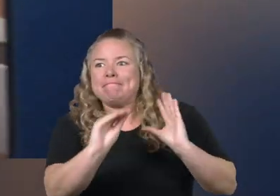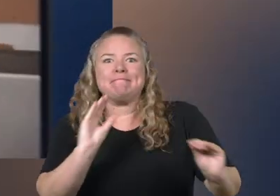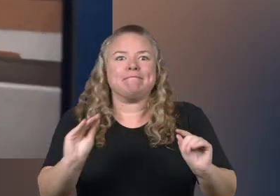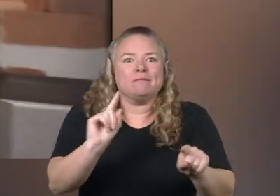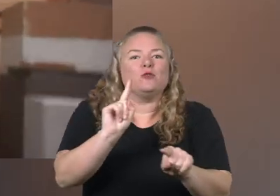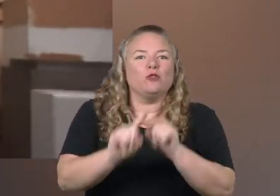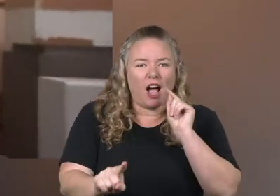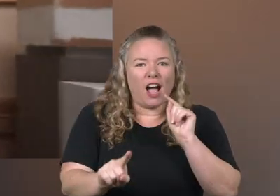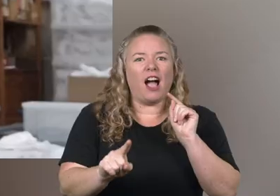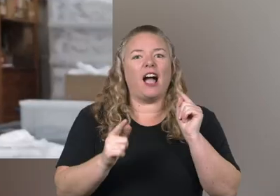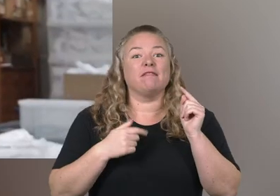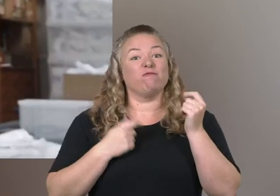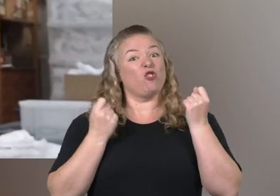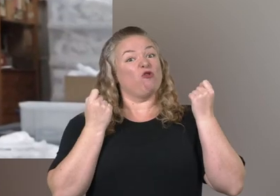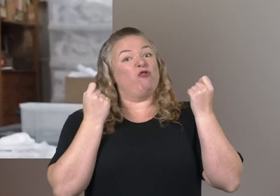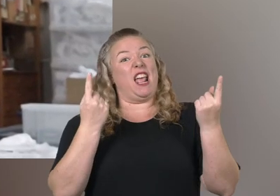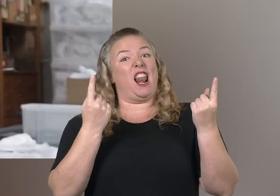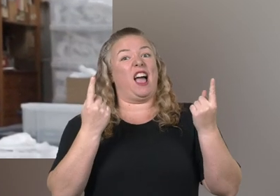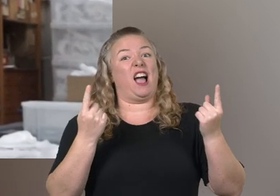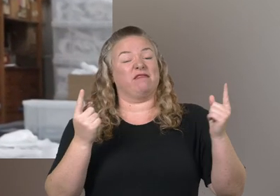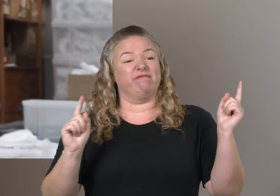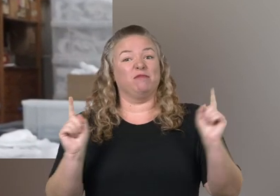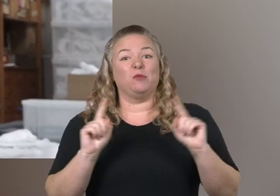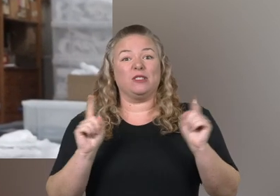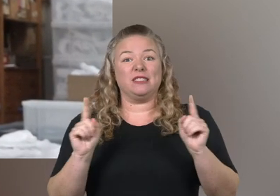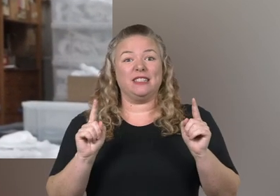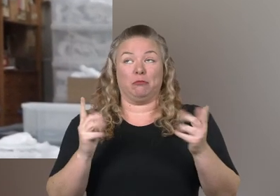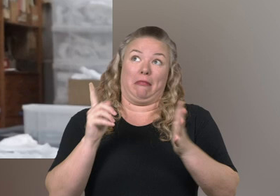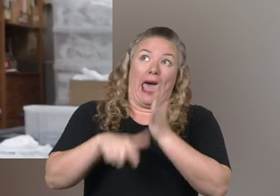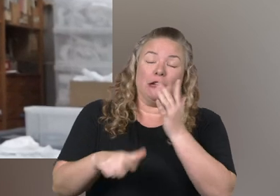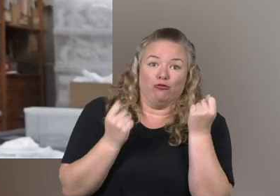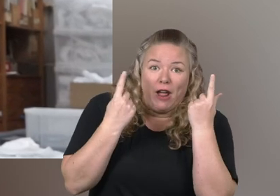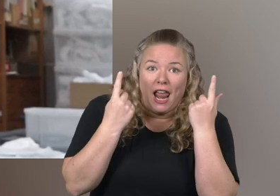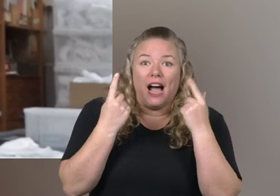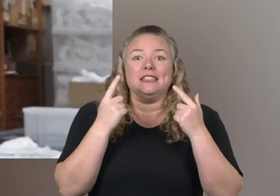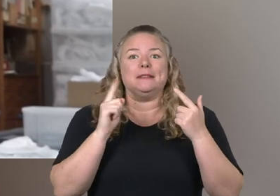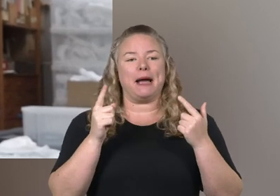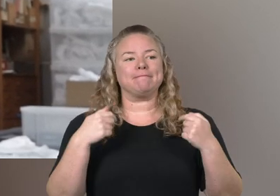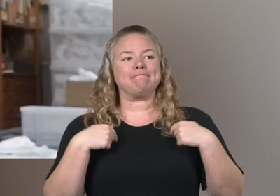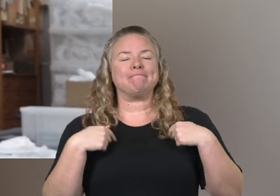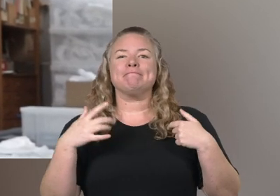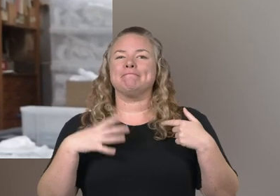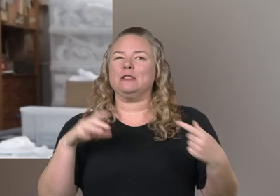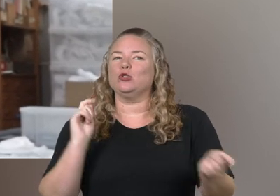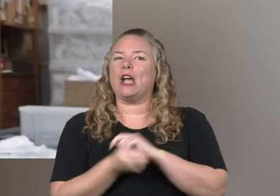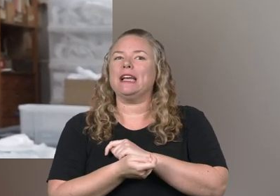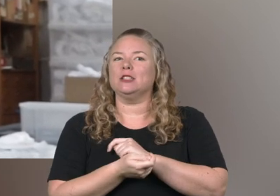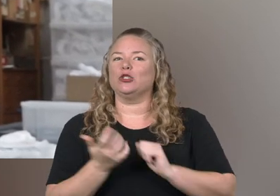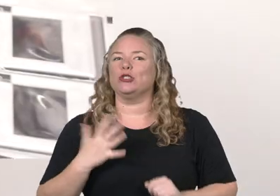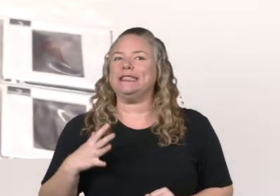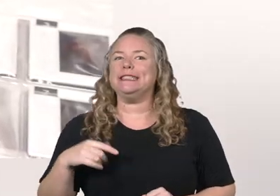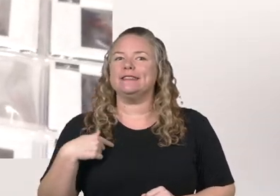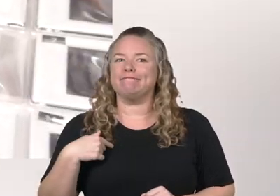my teaching as much as I could. Came to the realization, probably a bit late, that I needed to make a